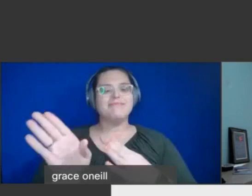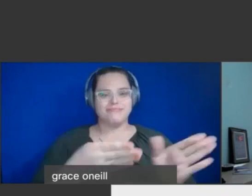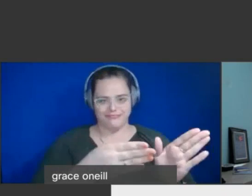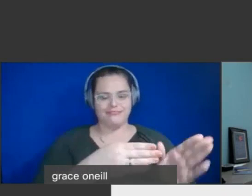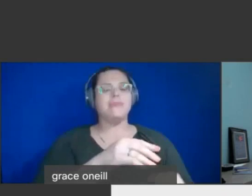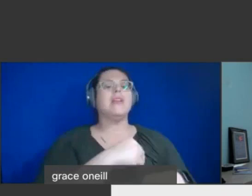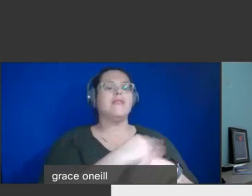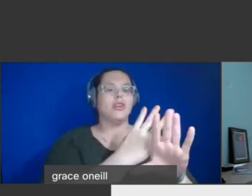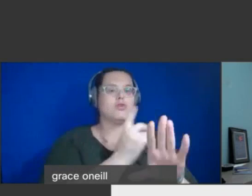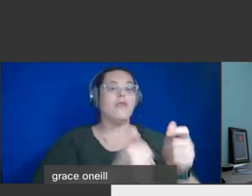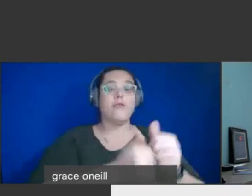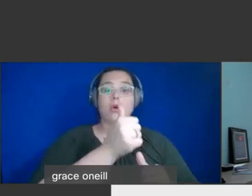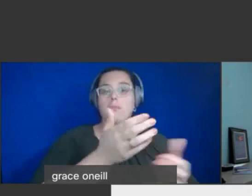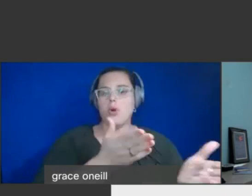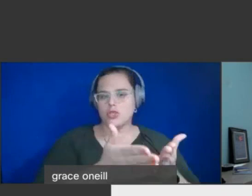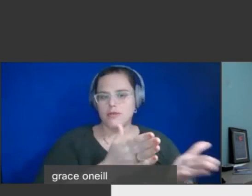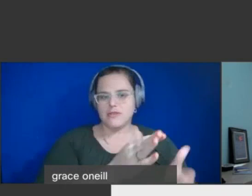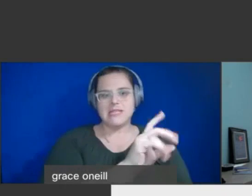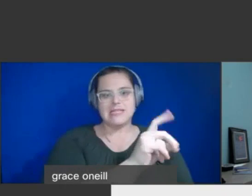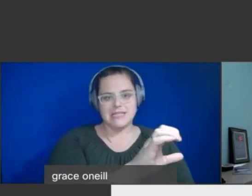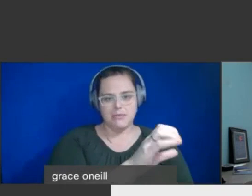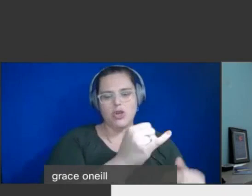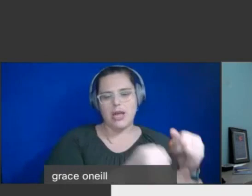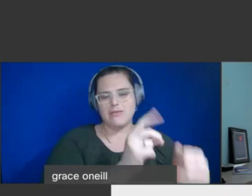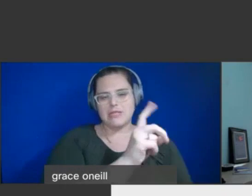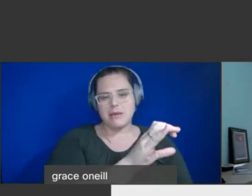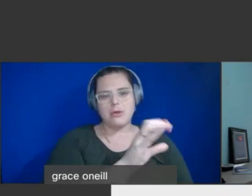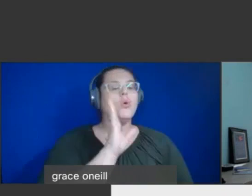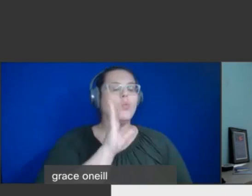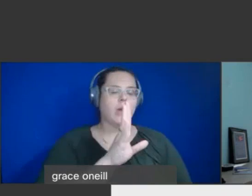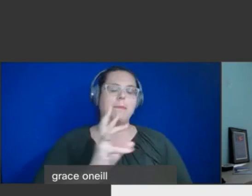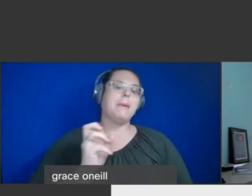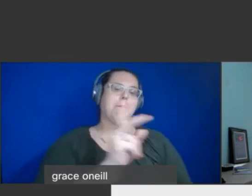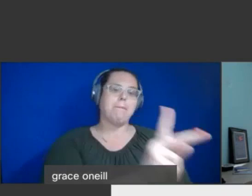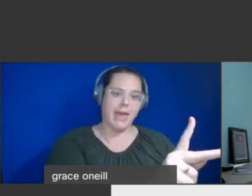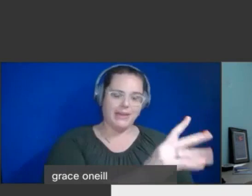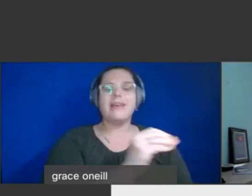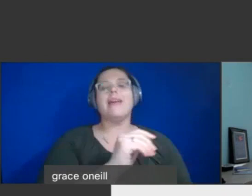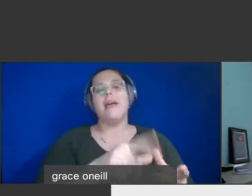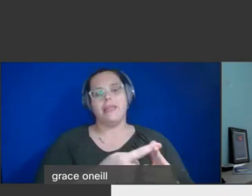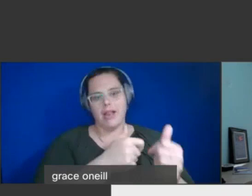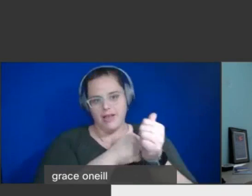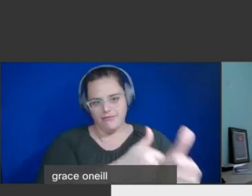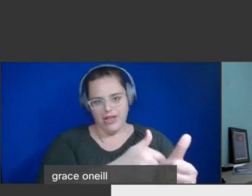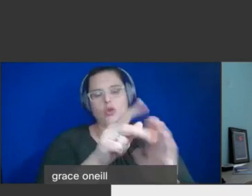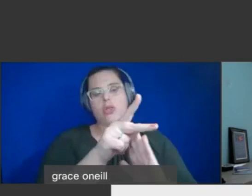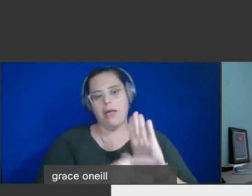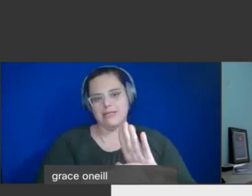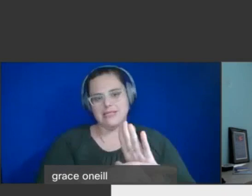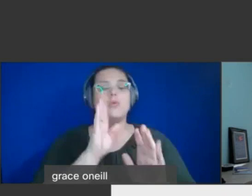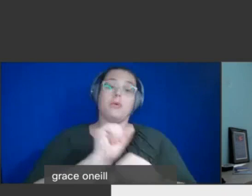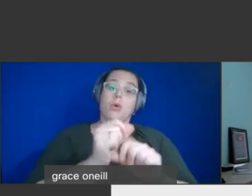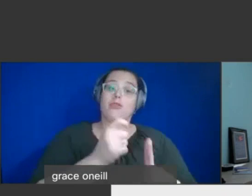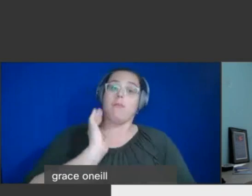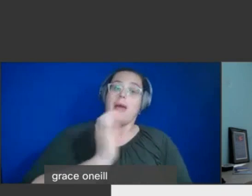most services. They will also be returning, and they'll be following the policies of what they'll be working from our office, but